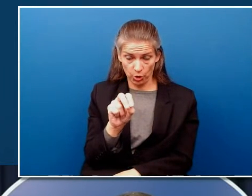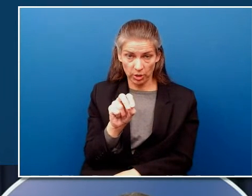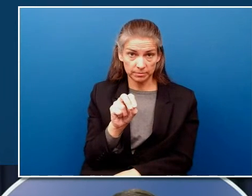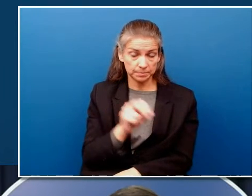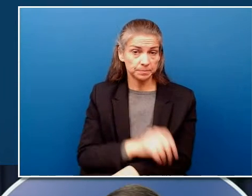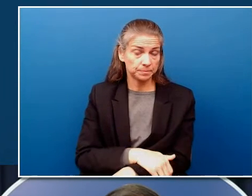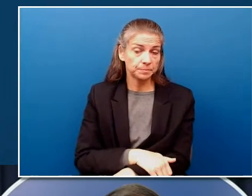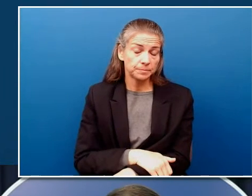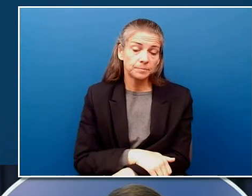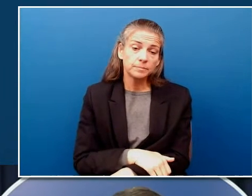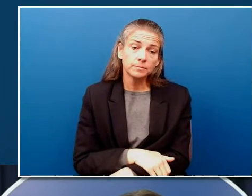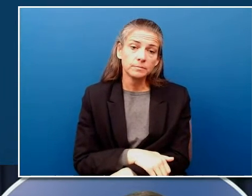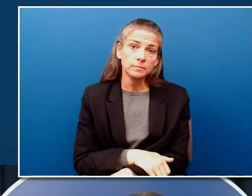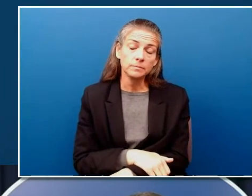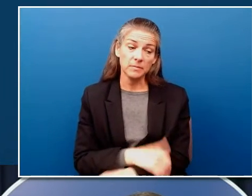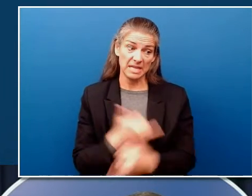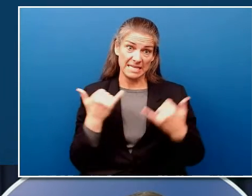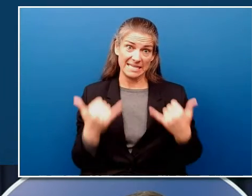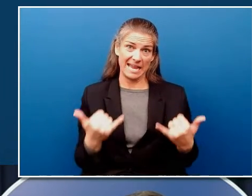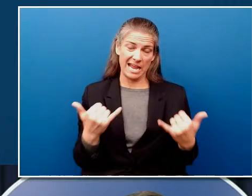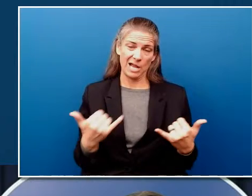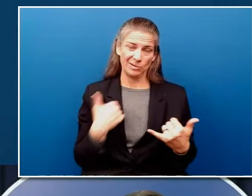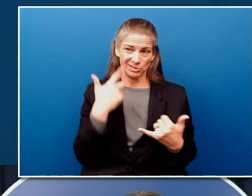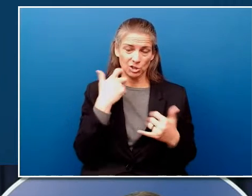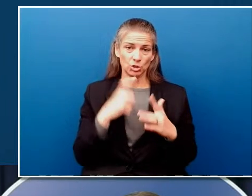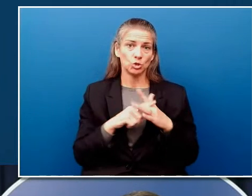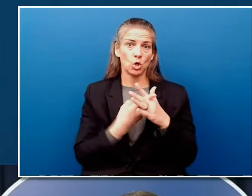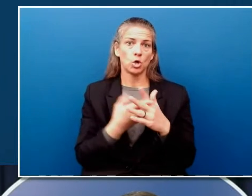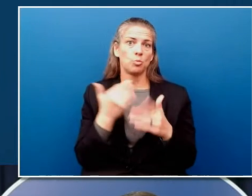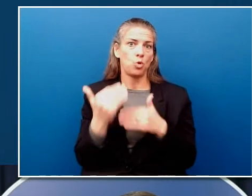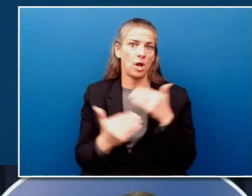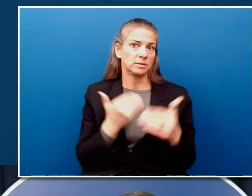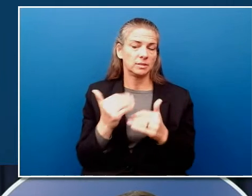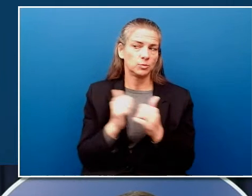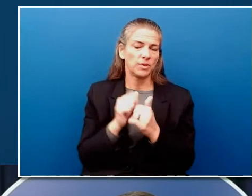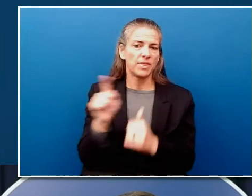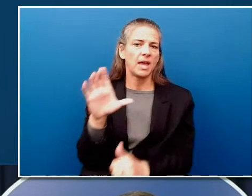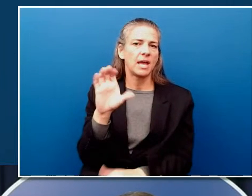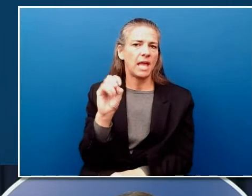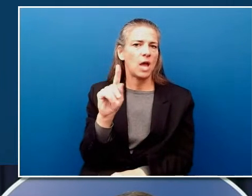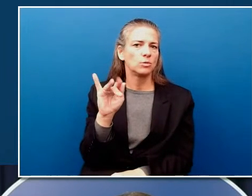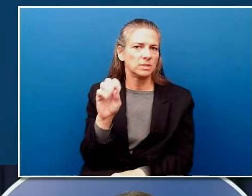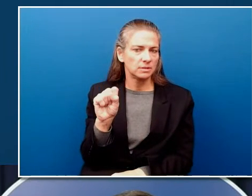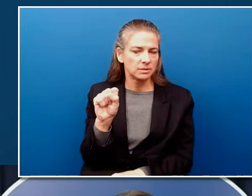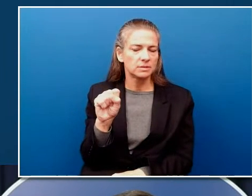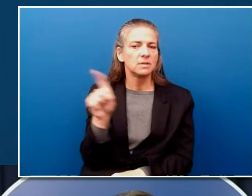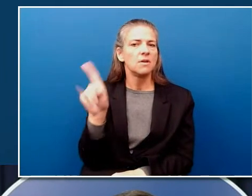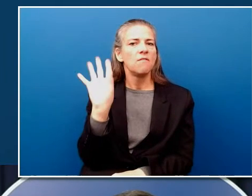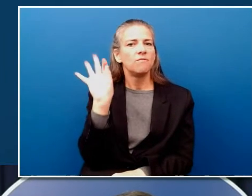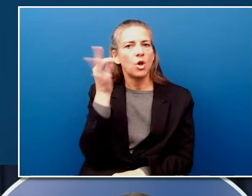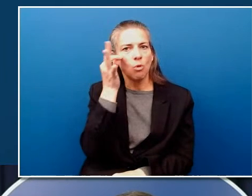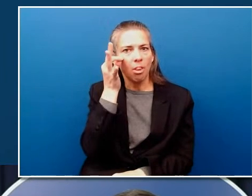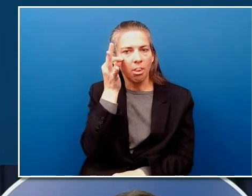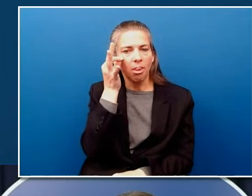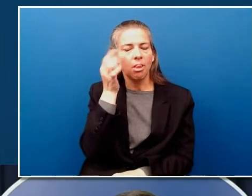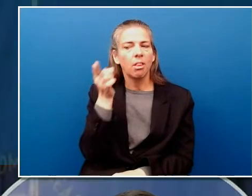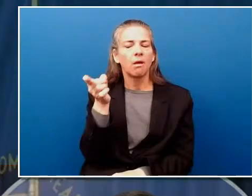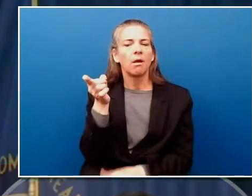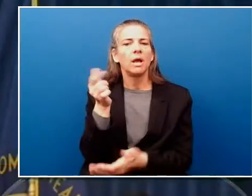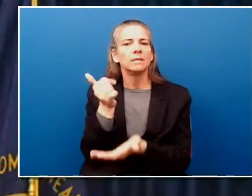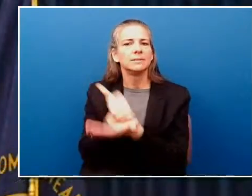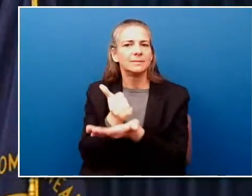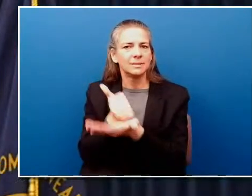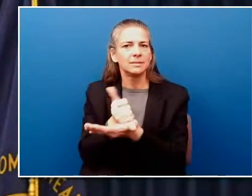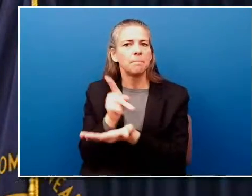3630. Right now, we have started the process with counties, starting the federal individual assistance and public